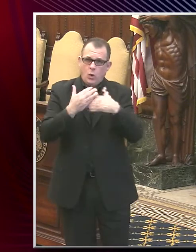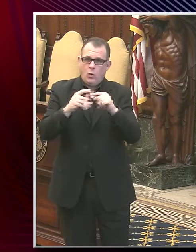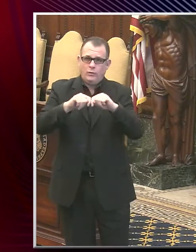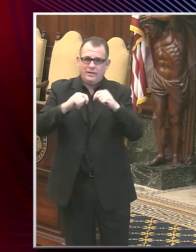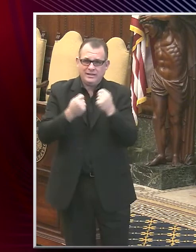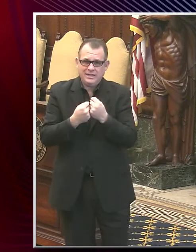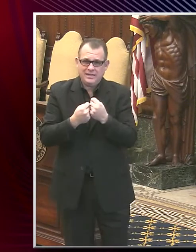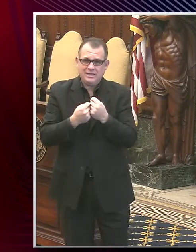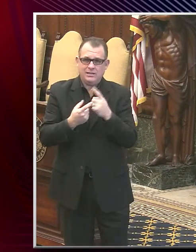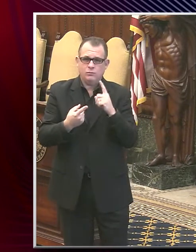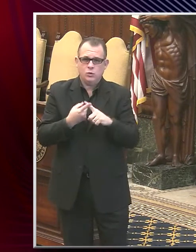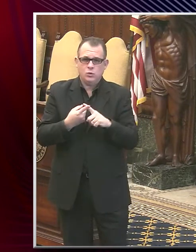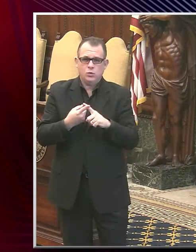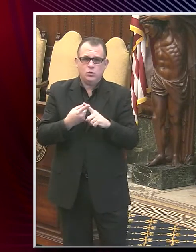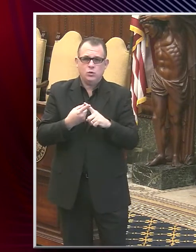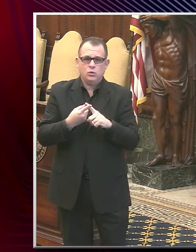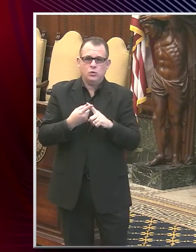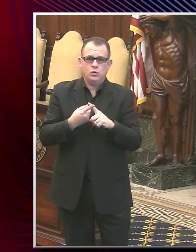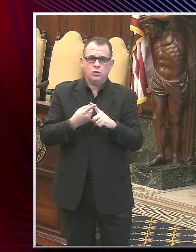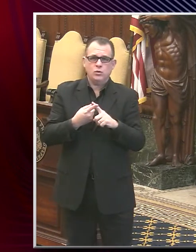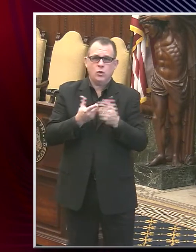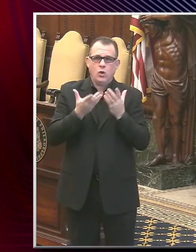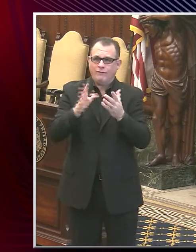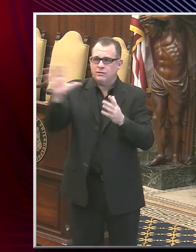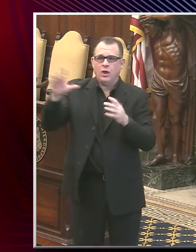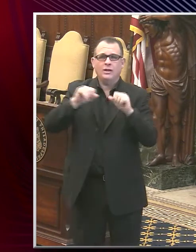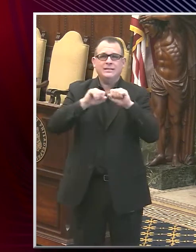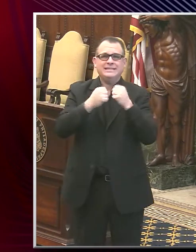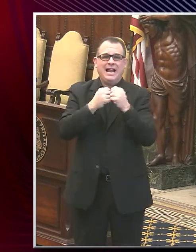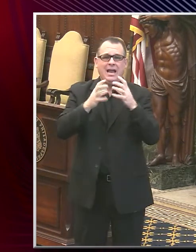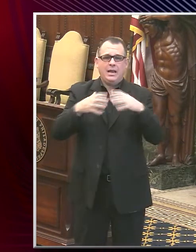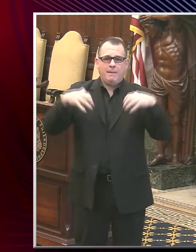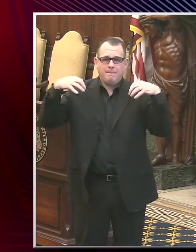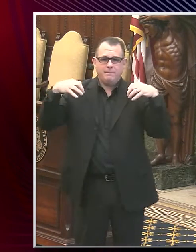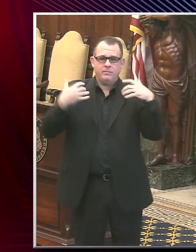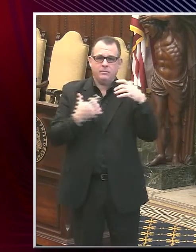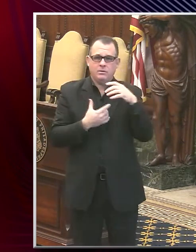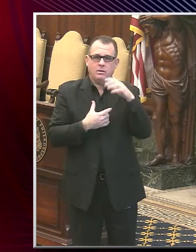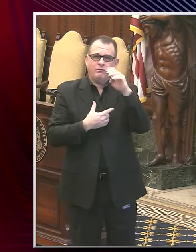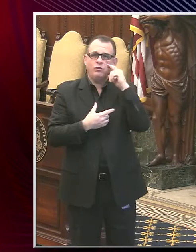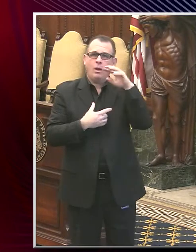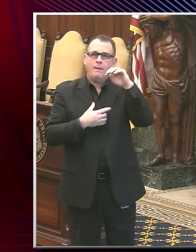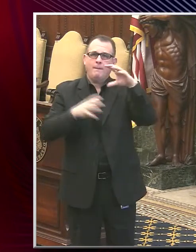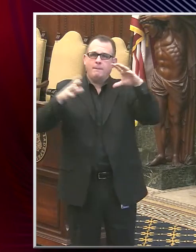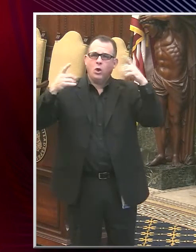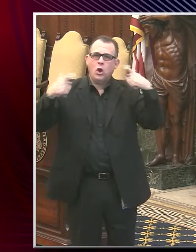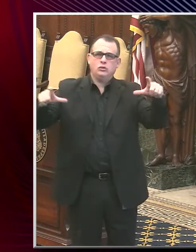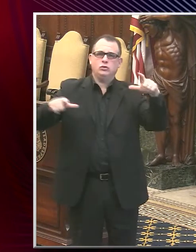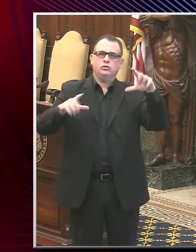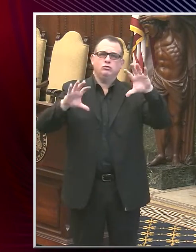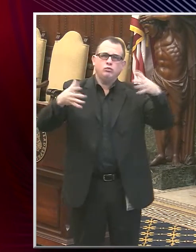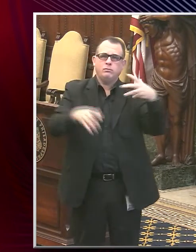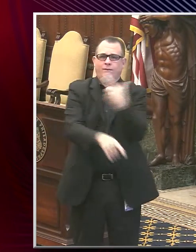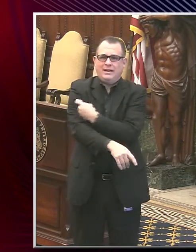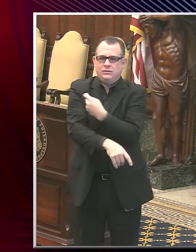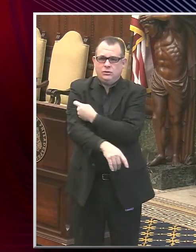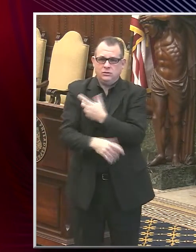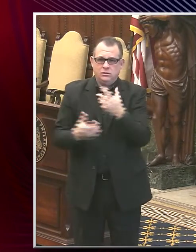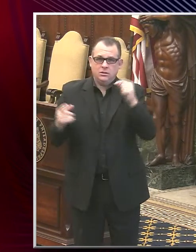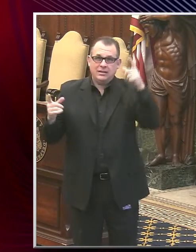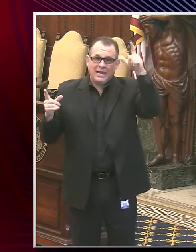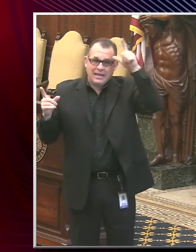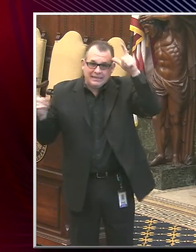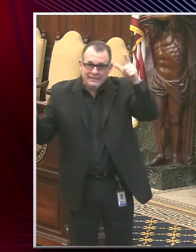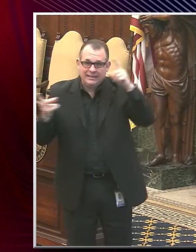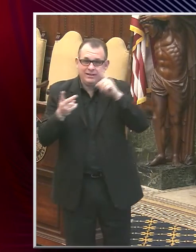all their teams to offer up their stadiums as a mass vaccination site. Would you be open to allow Lincoln Financial Field to be a mass vaccination